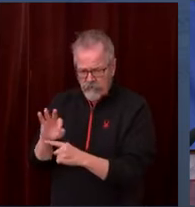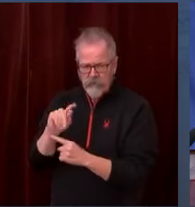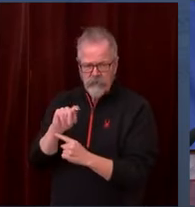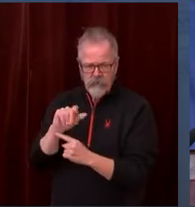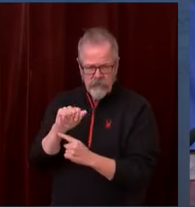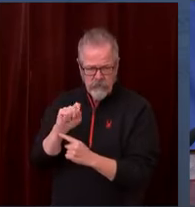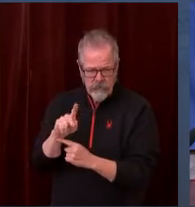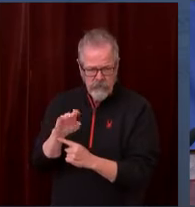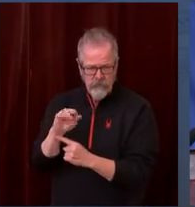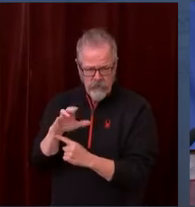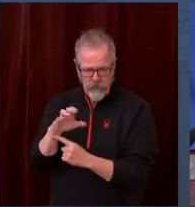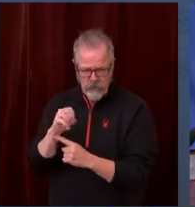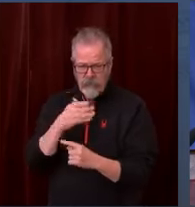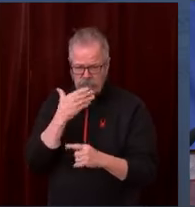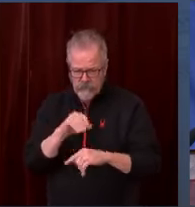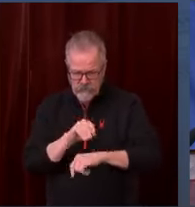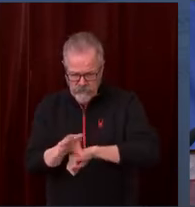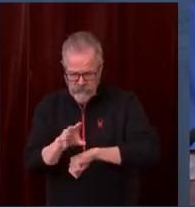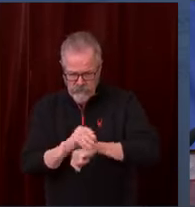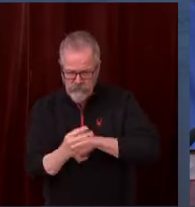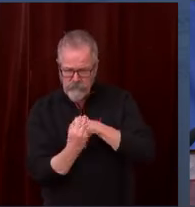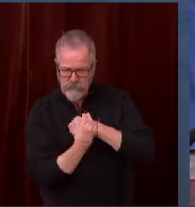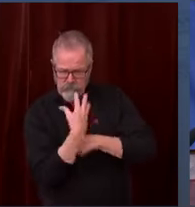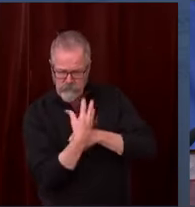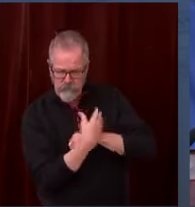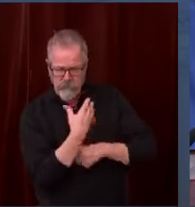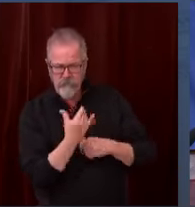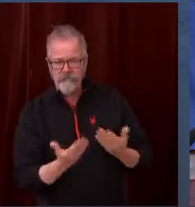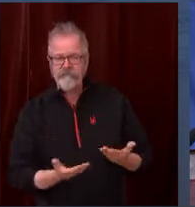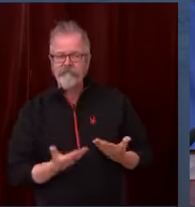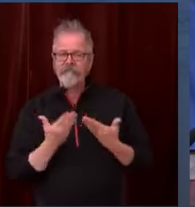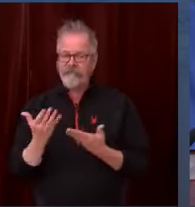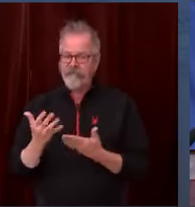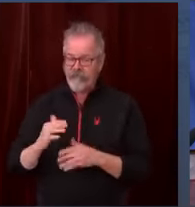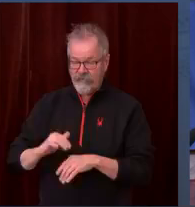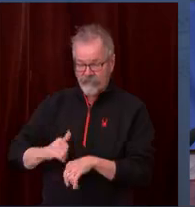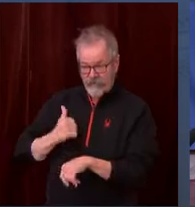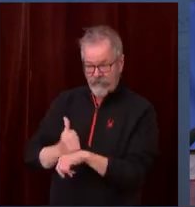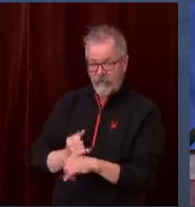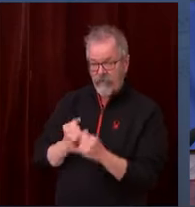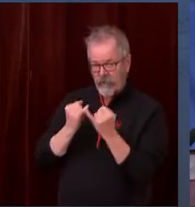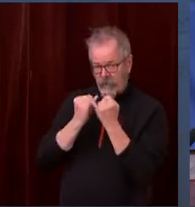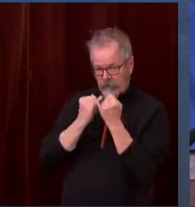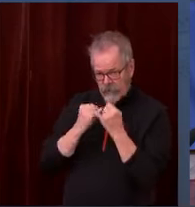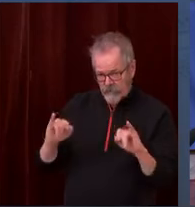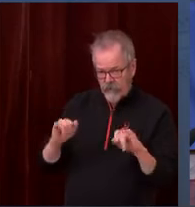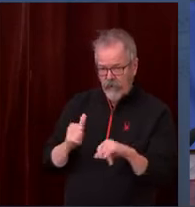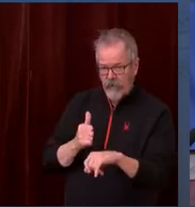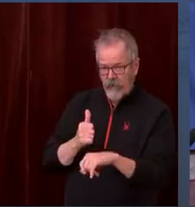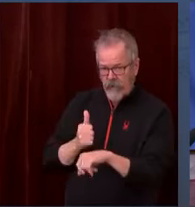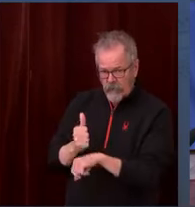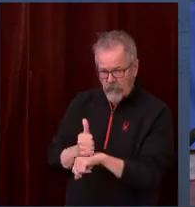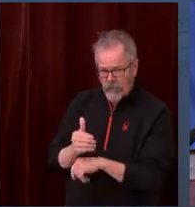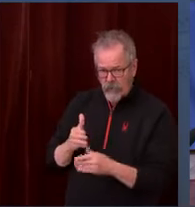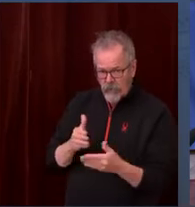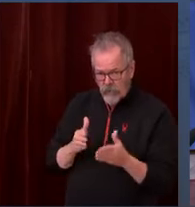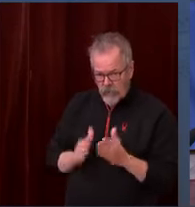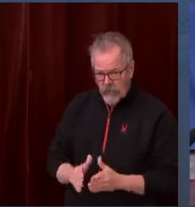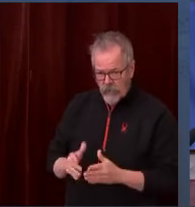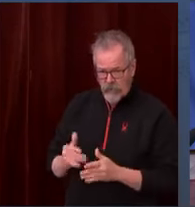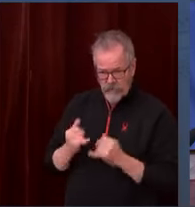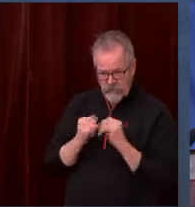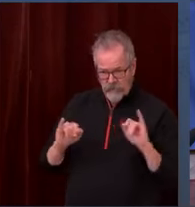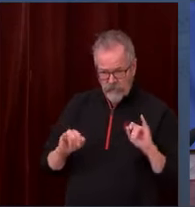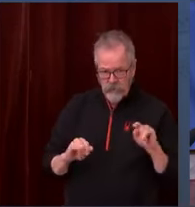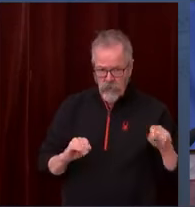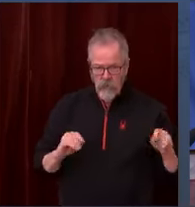prosecutor's office set up in addition to the independent investigation unit. So I feel very confident about being able to get that job done.